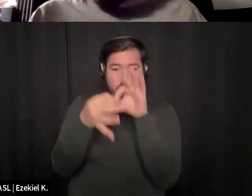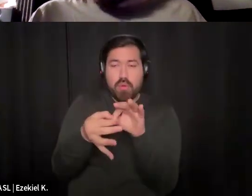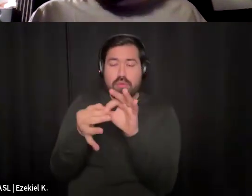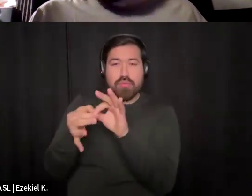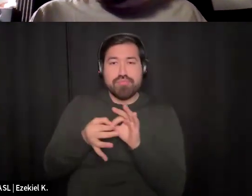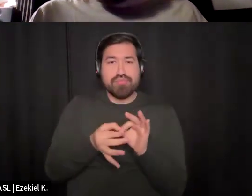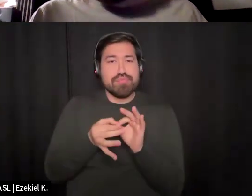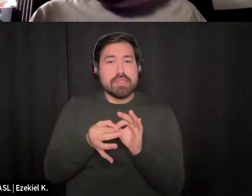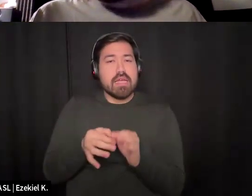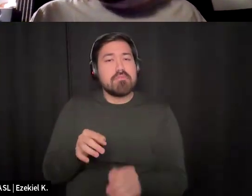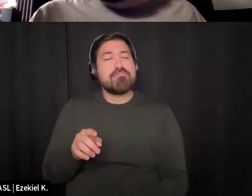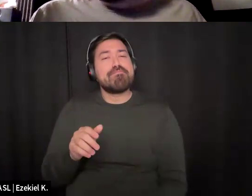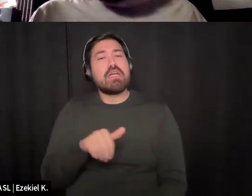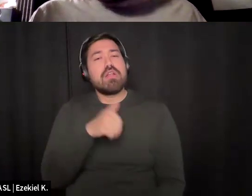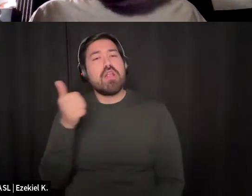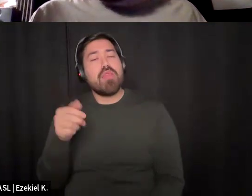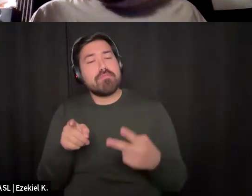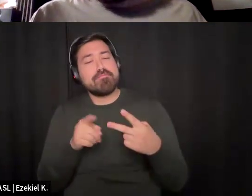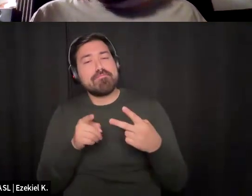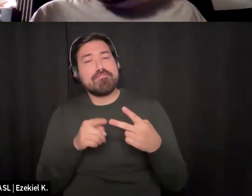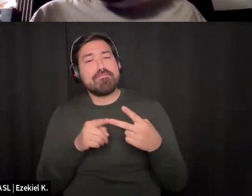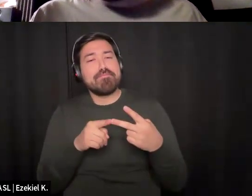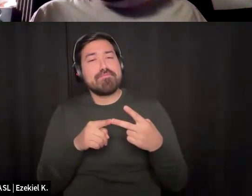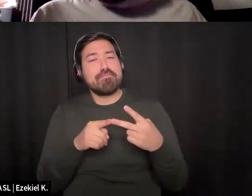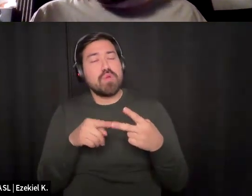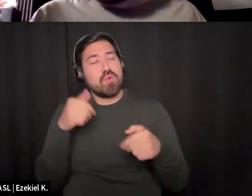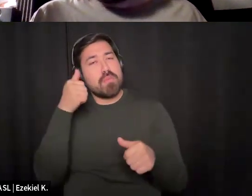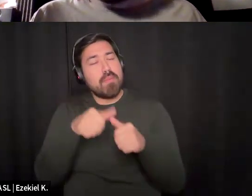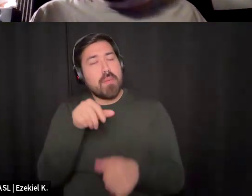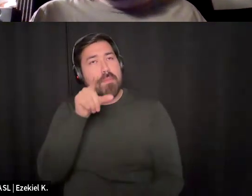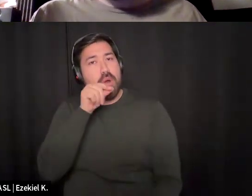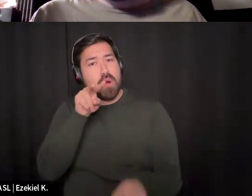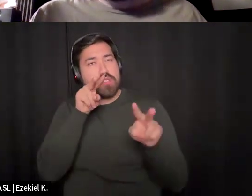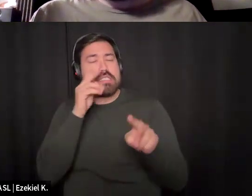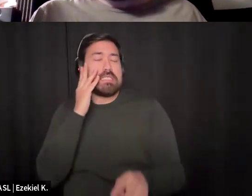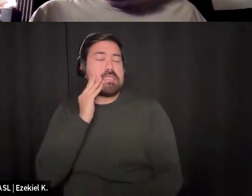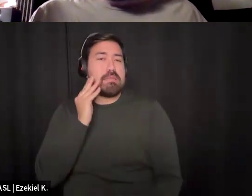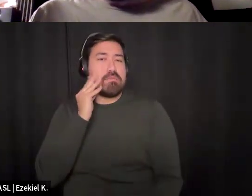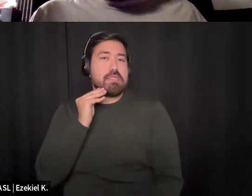think there's another thing, which is, birders experience